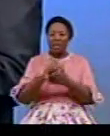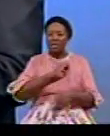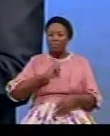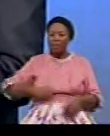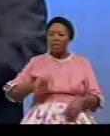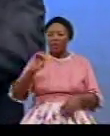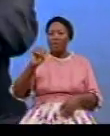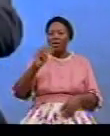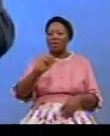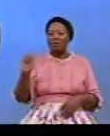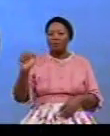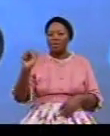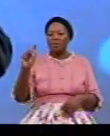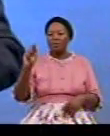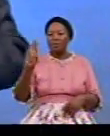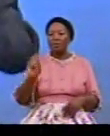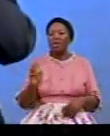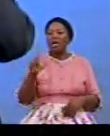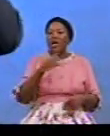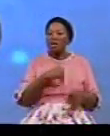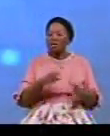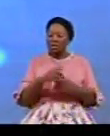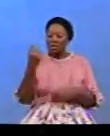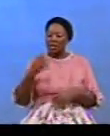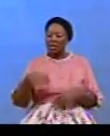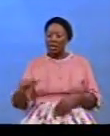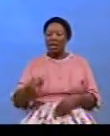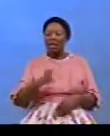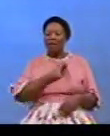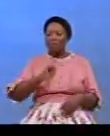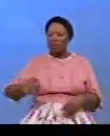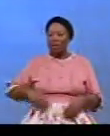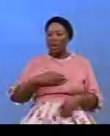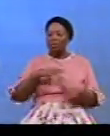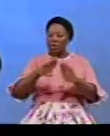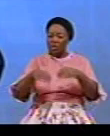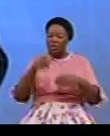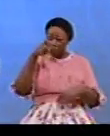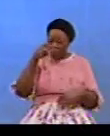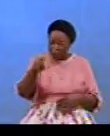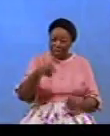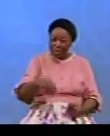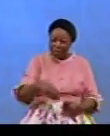Verse 8, make me to hear joy and gladness. The sinner